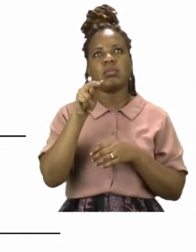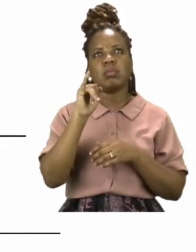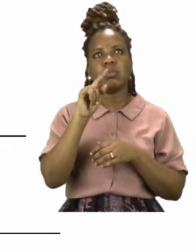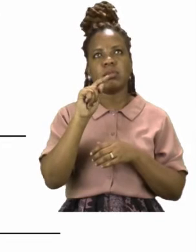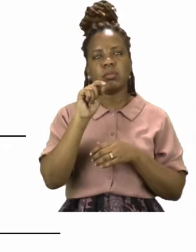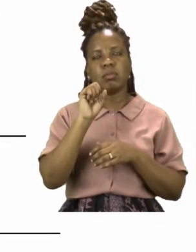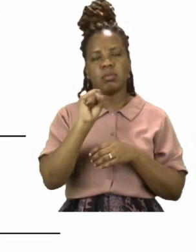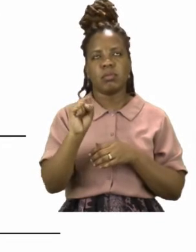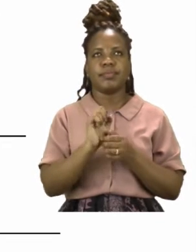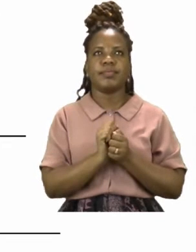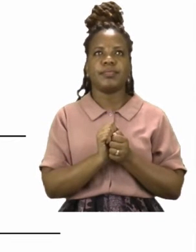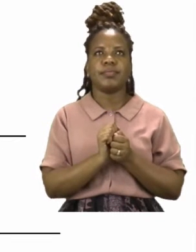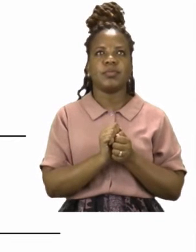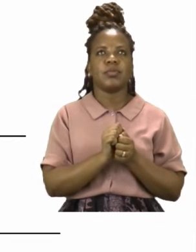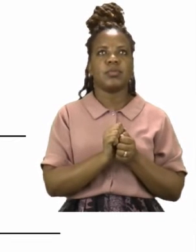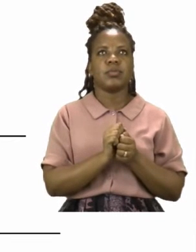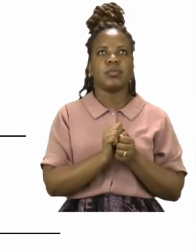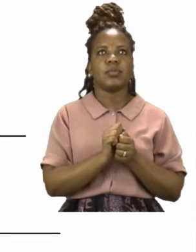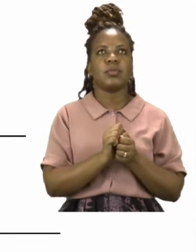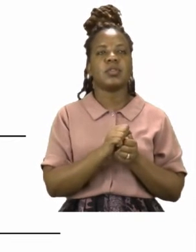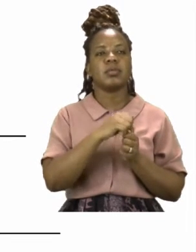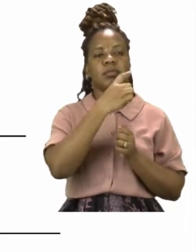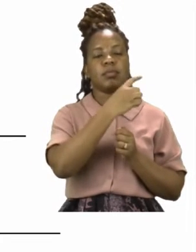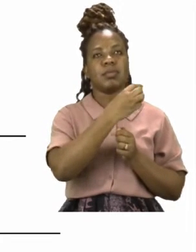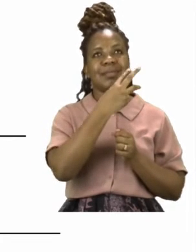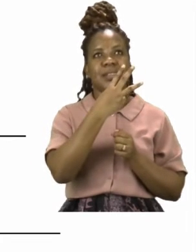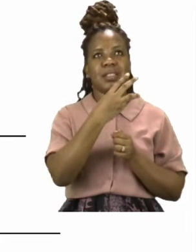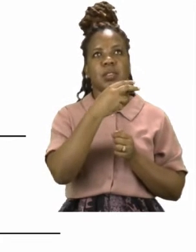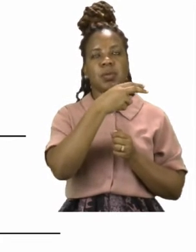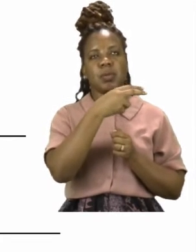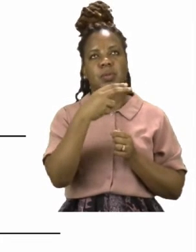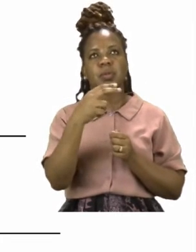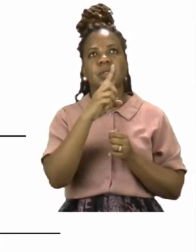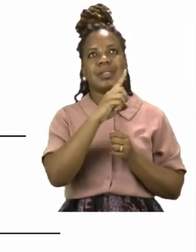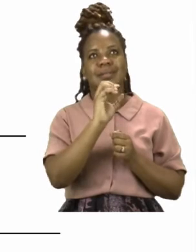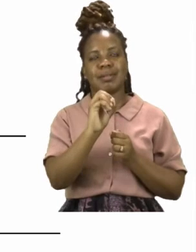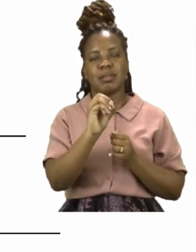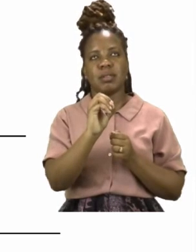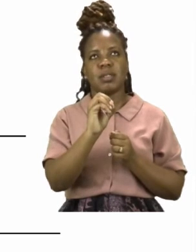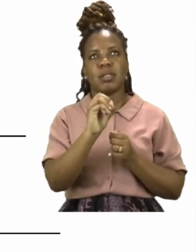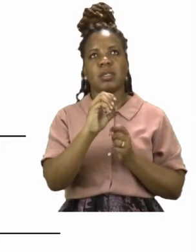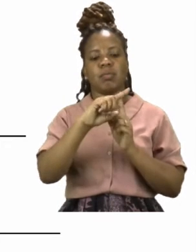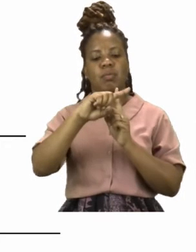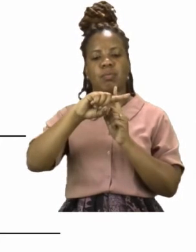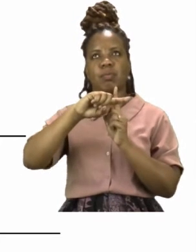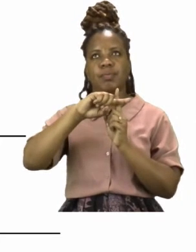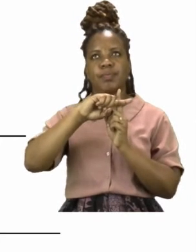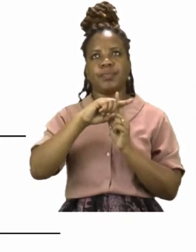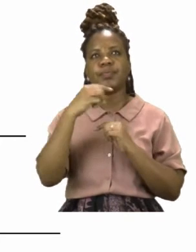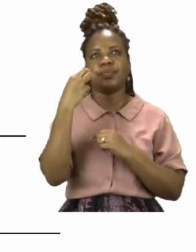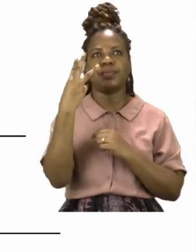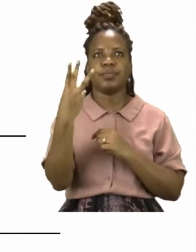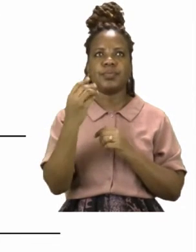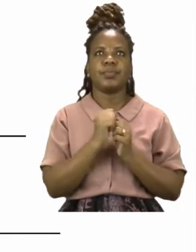10 plus 3. Now, we are going to do B together. B says